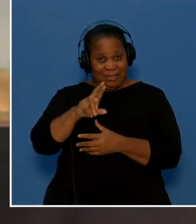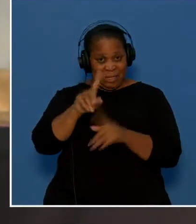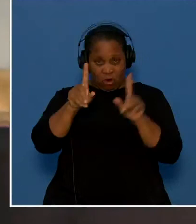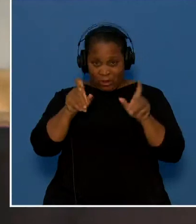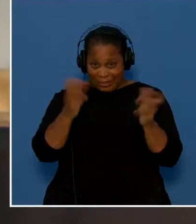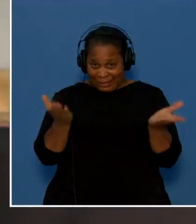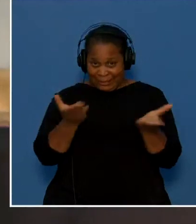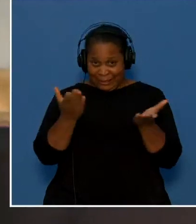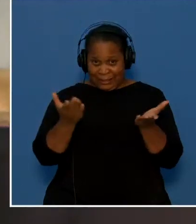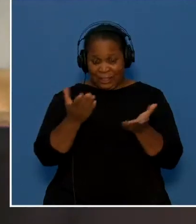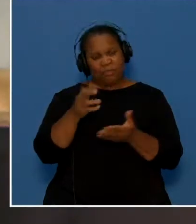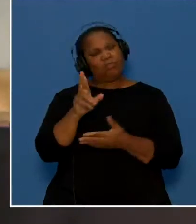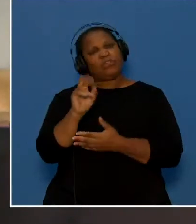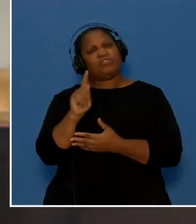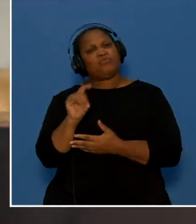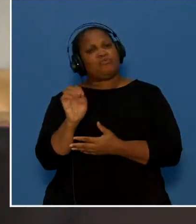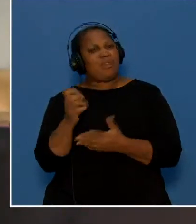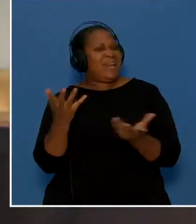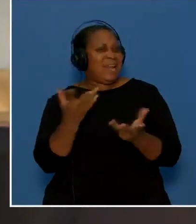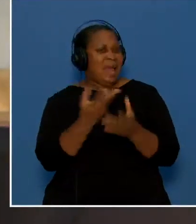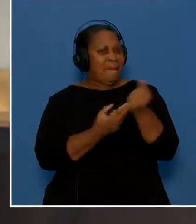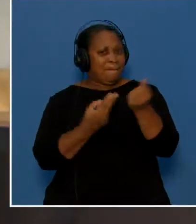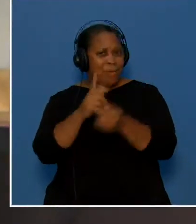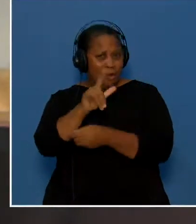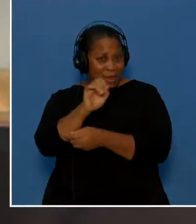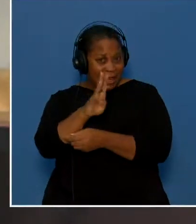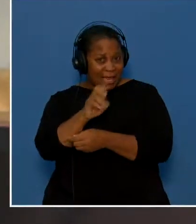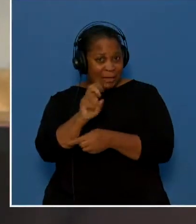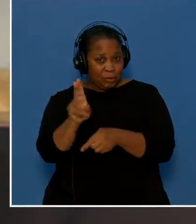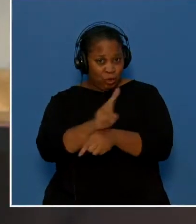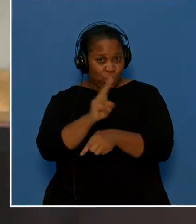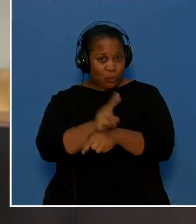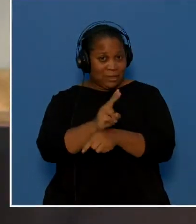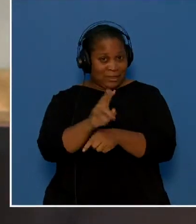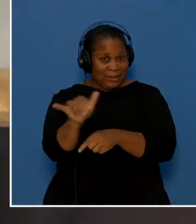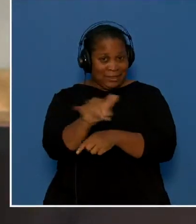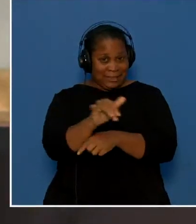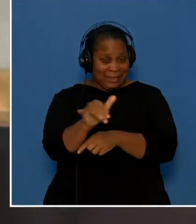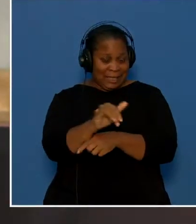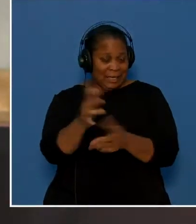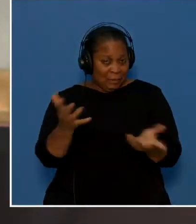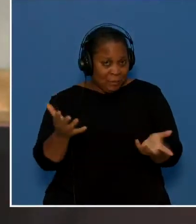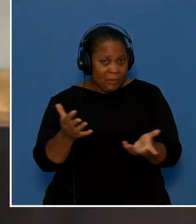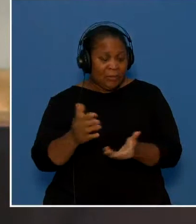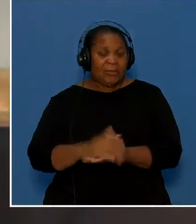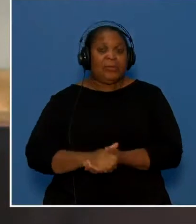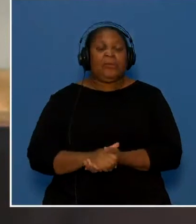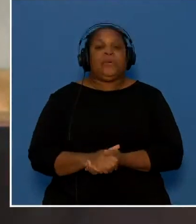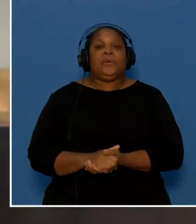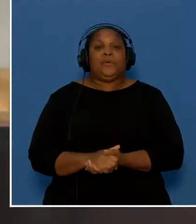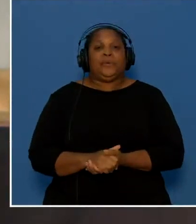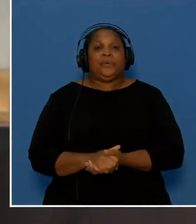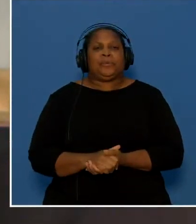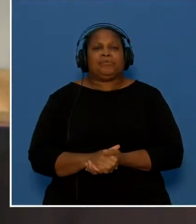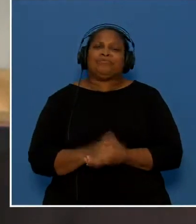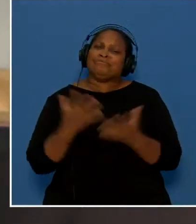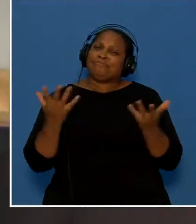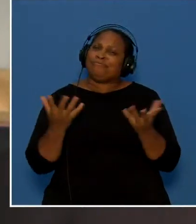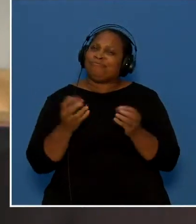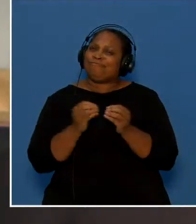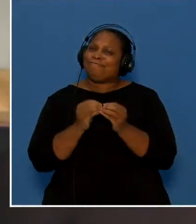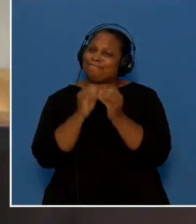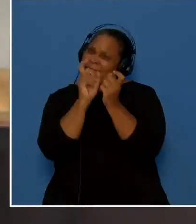Bermuda? And are both labs using the same cycle rate? I wonder if you can be a little bit